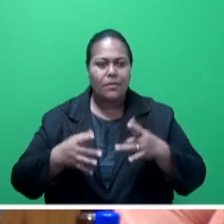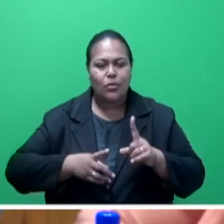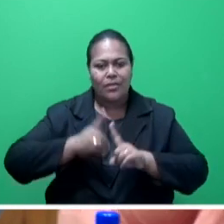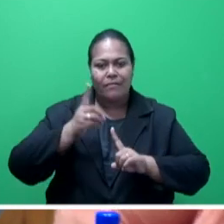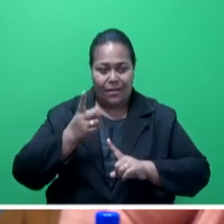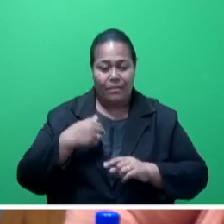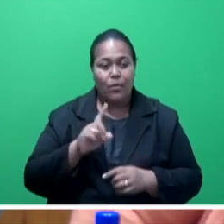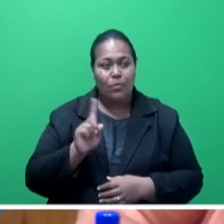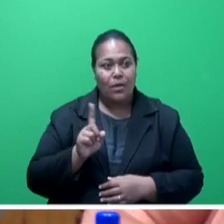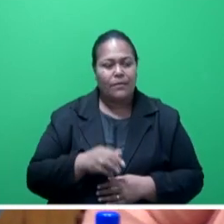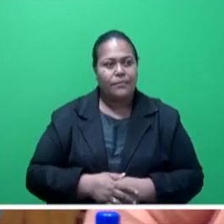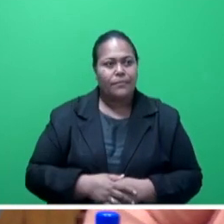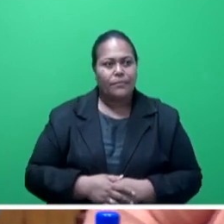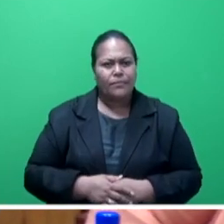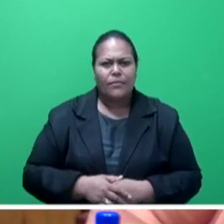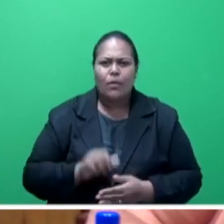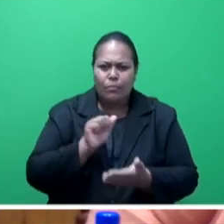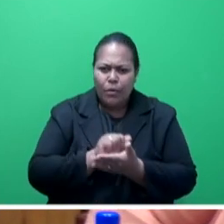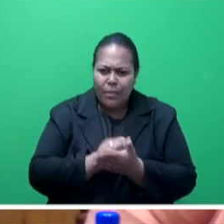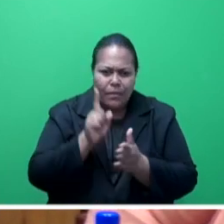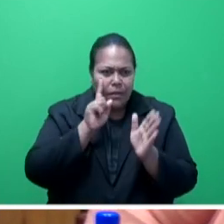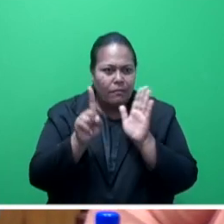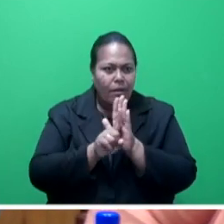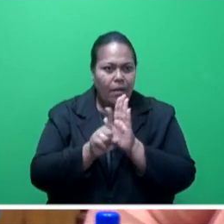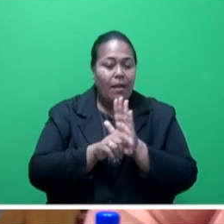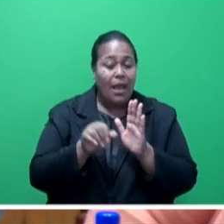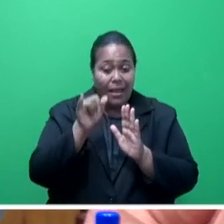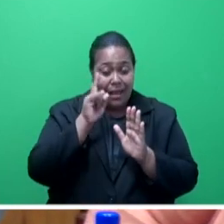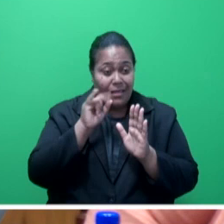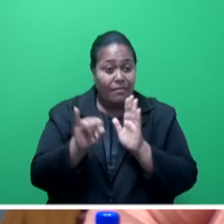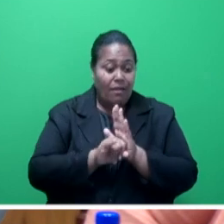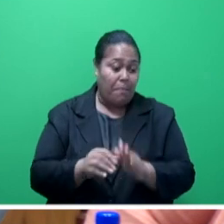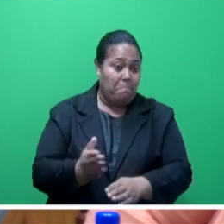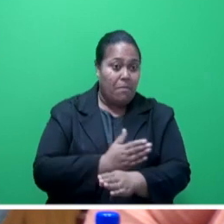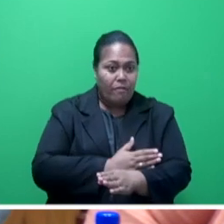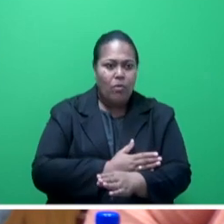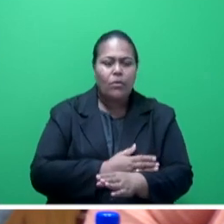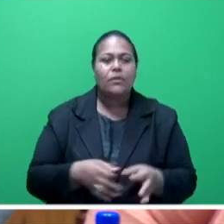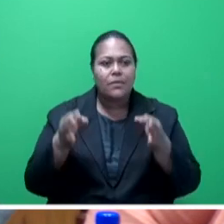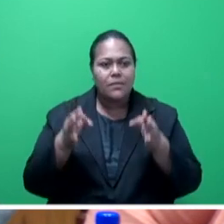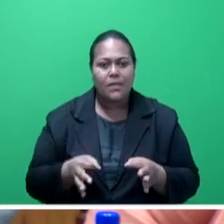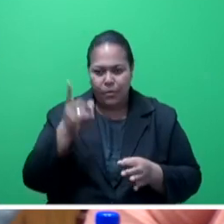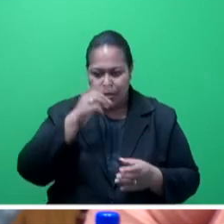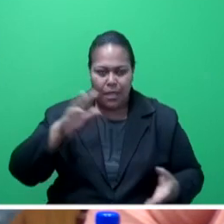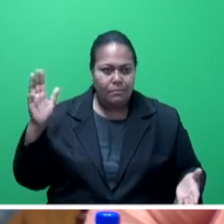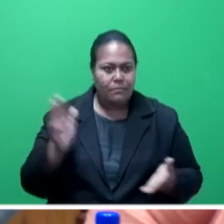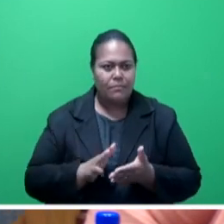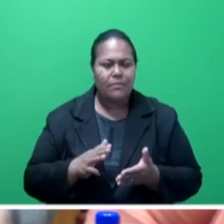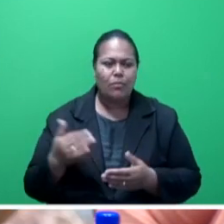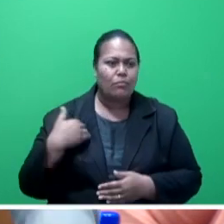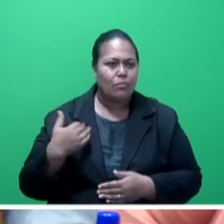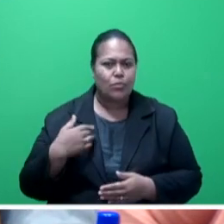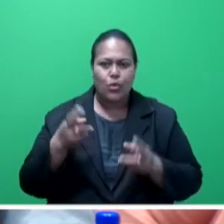landslide susceptibility maps, which in turn allows better decision-making to minimize as much as possible the economic and